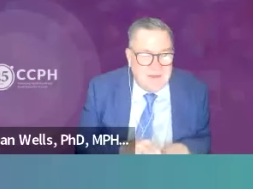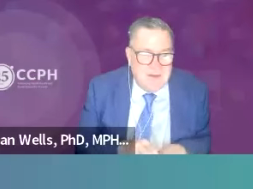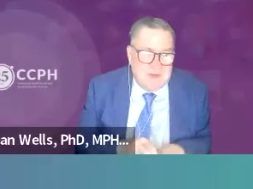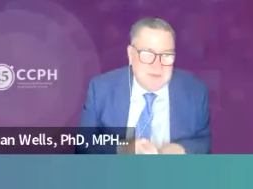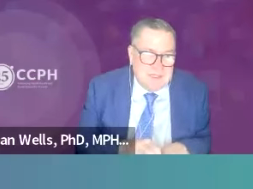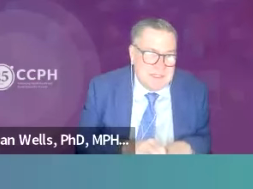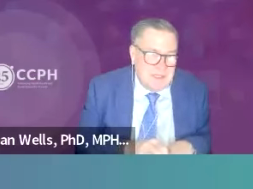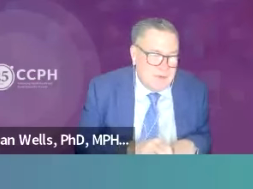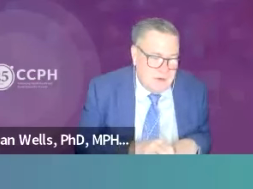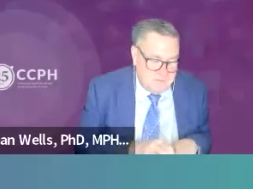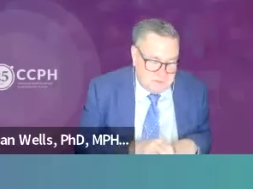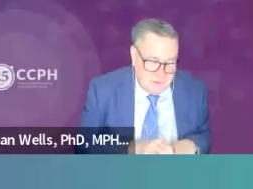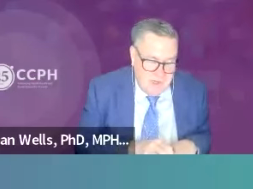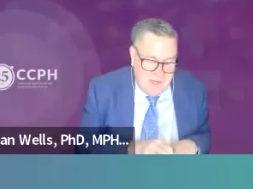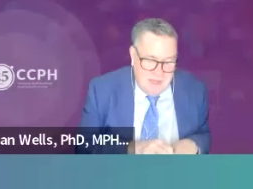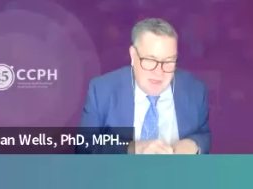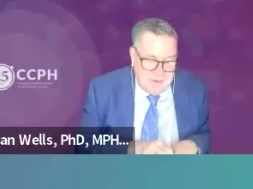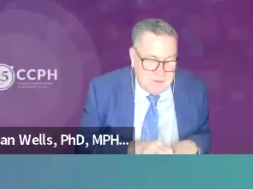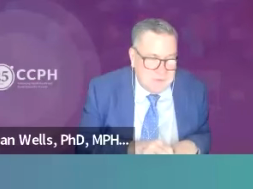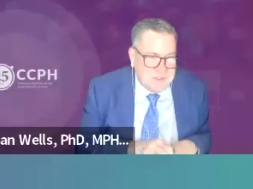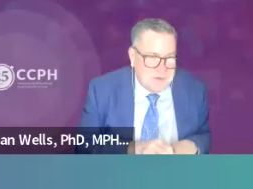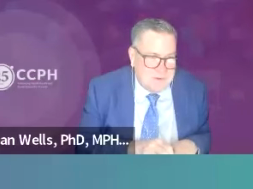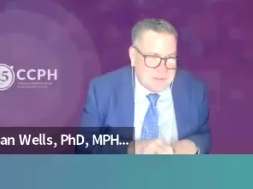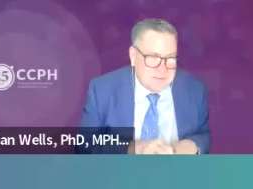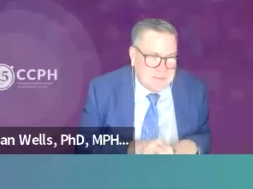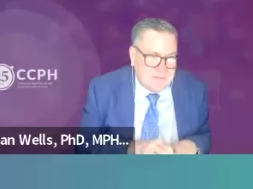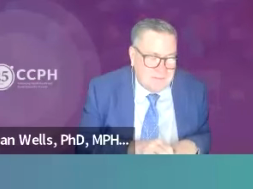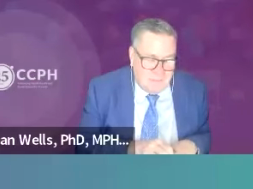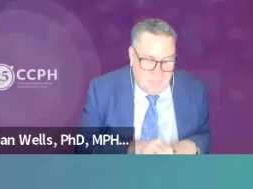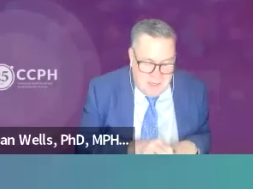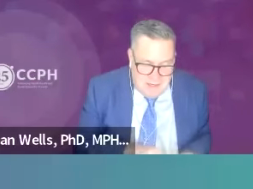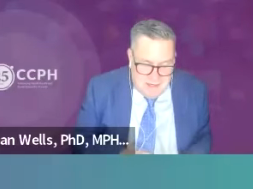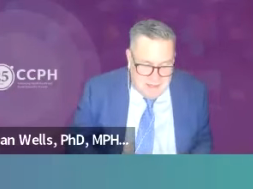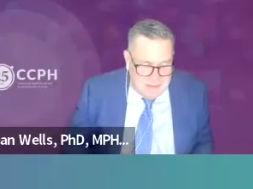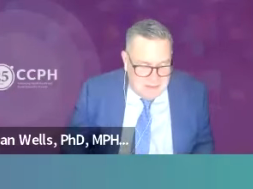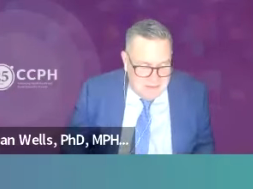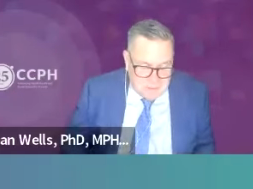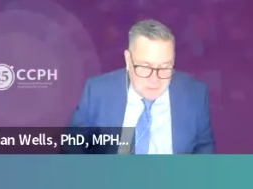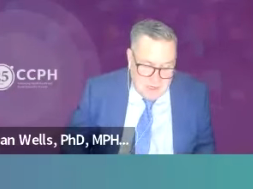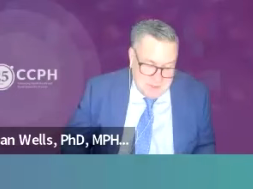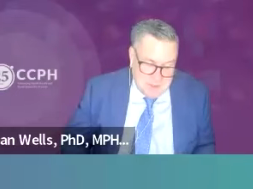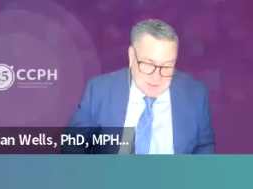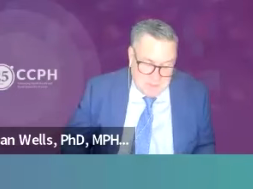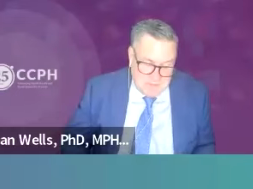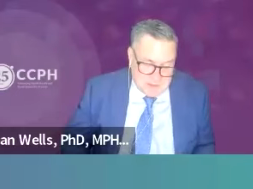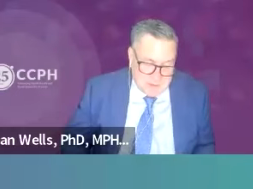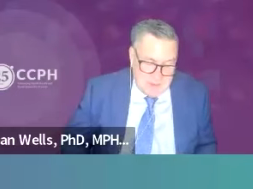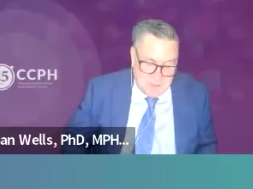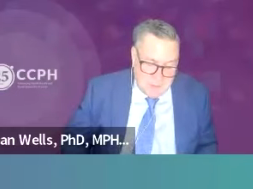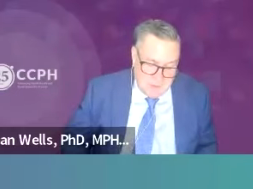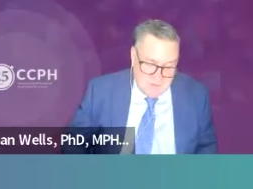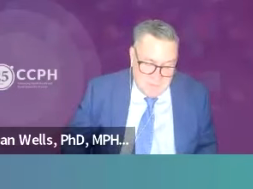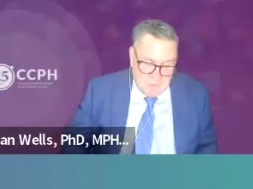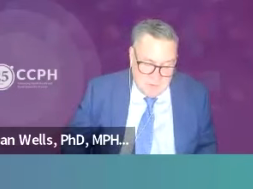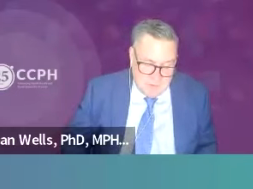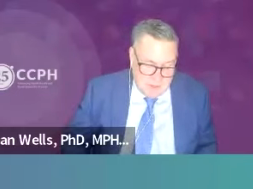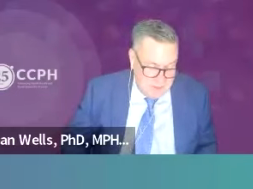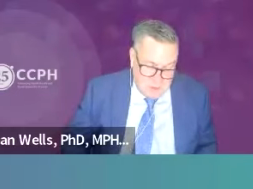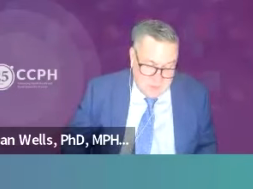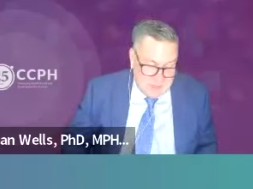chief population health officer at the University of Houston. Dr. Heitman is a professor in the program